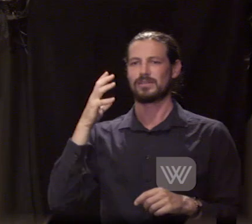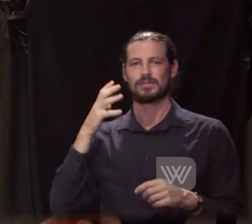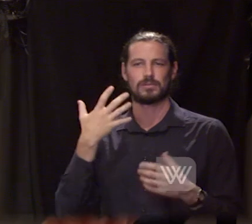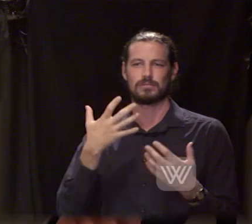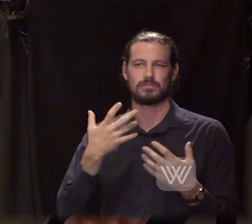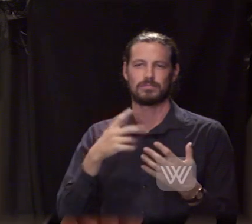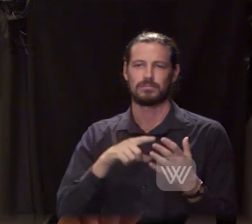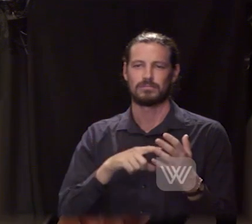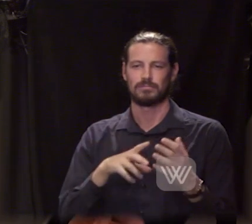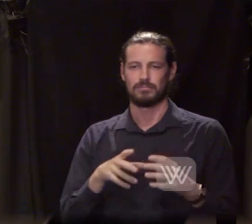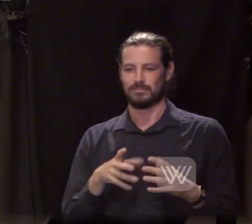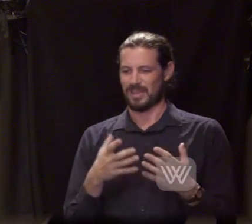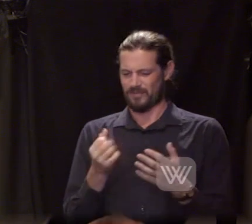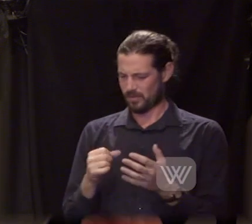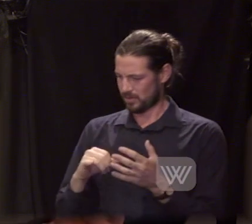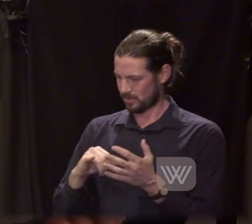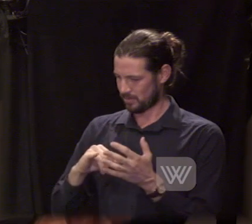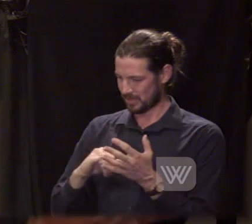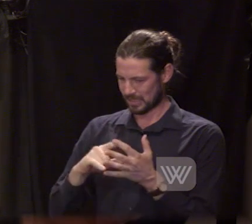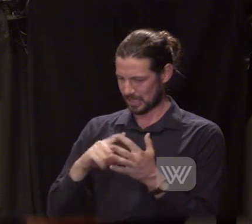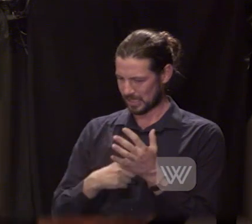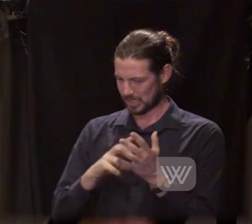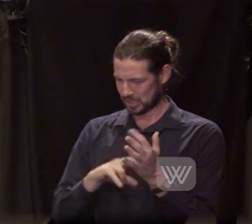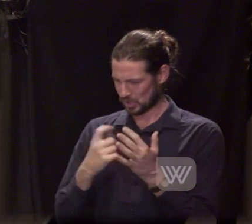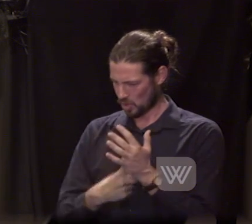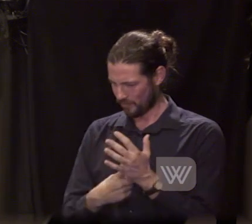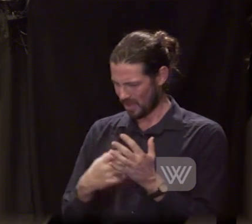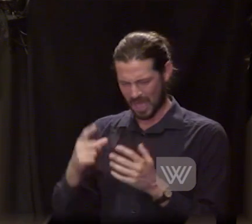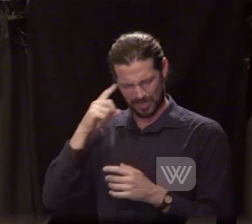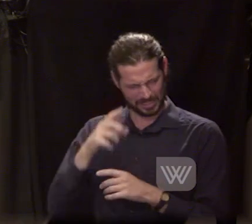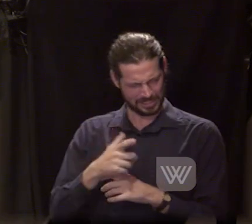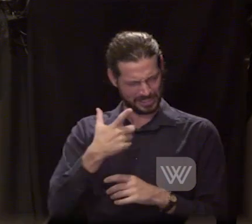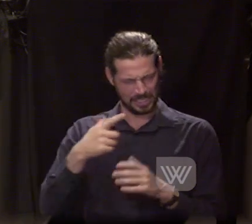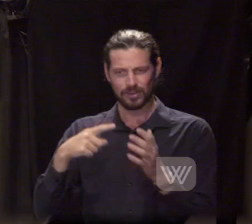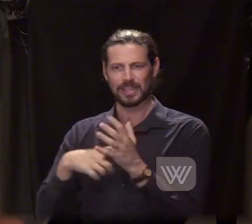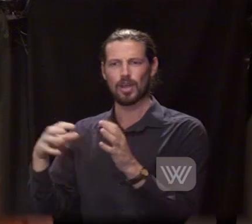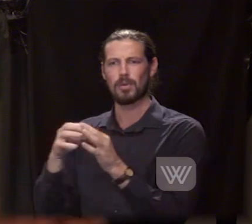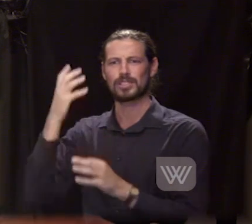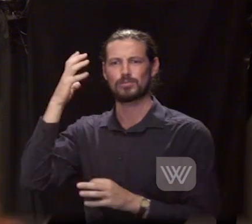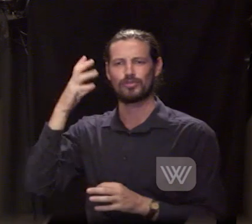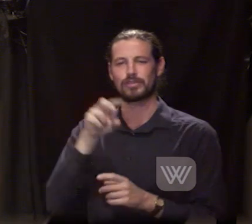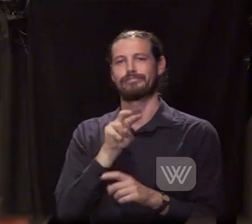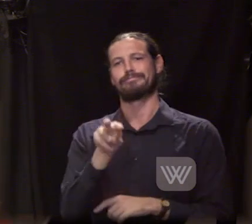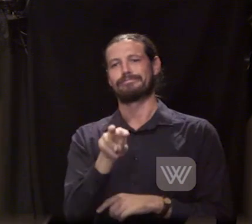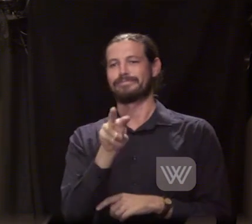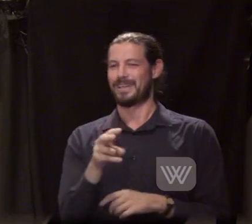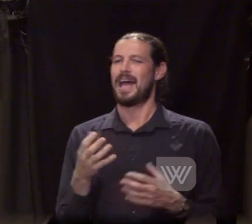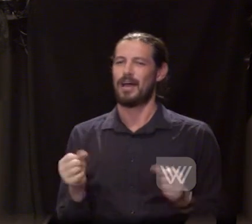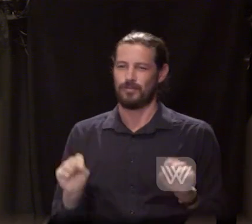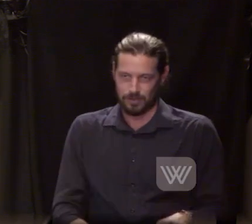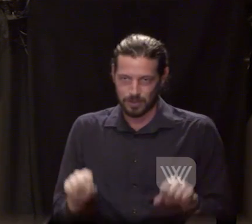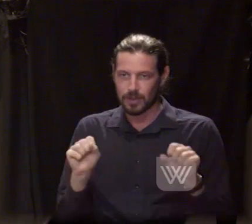server for you. It's like 7 terabytes of movies, so that lasted us like 9 months. But you do